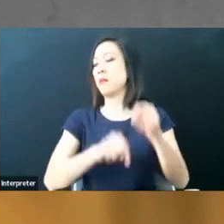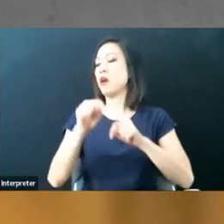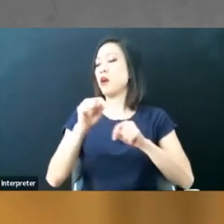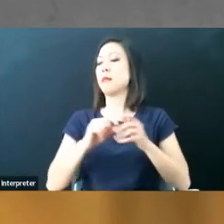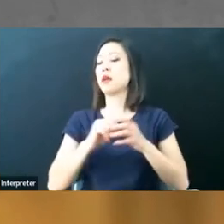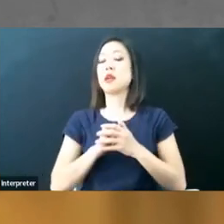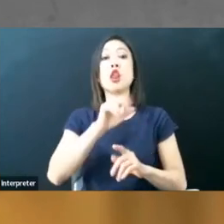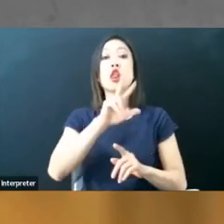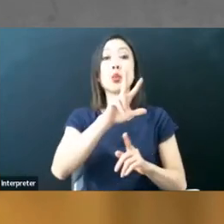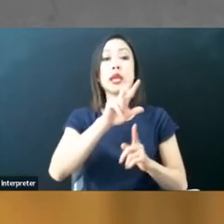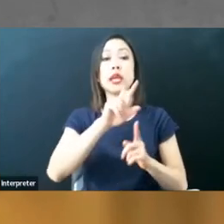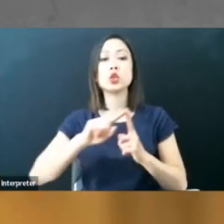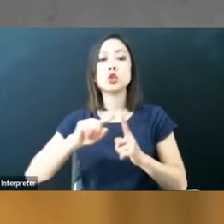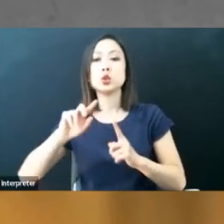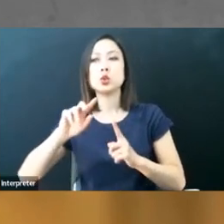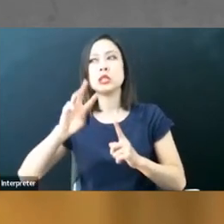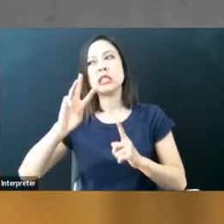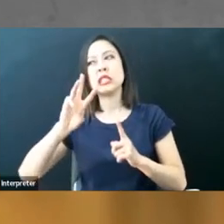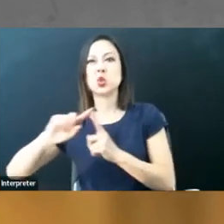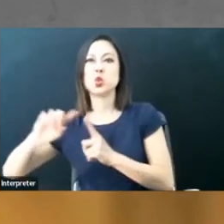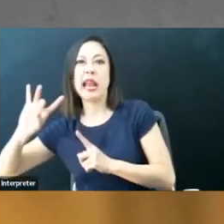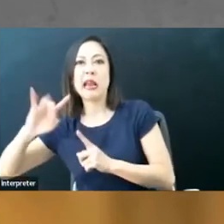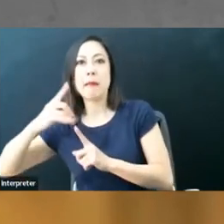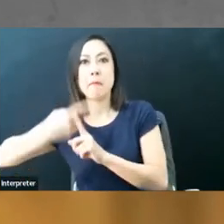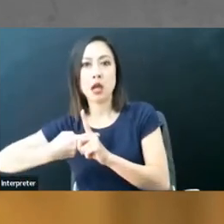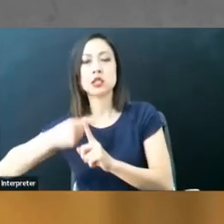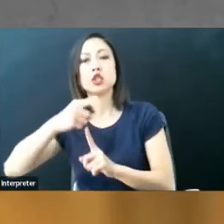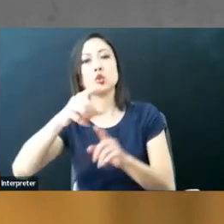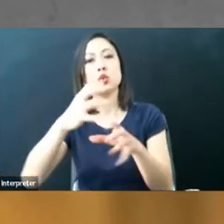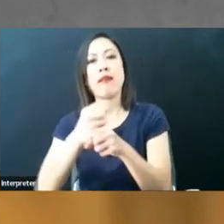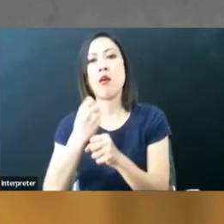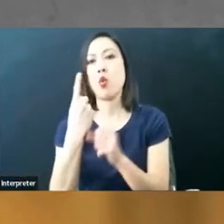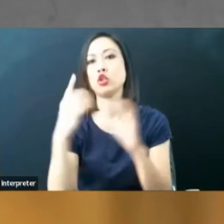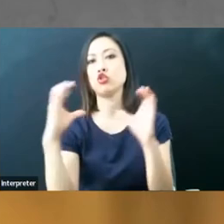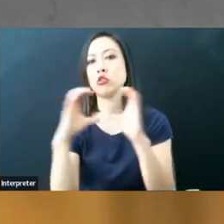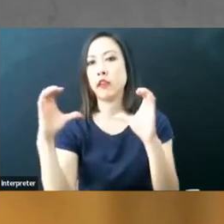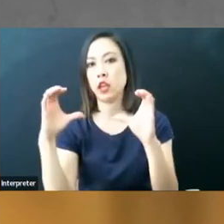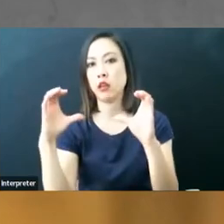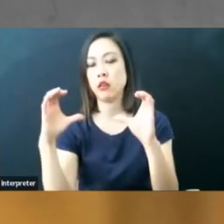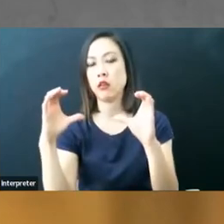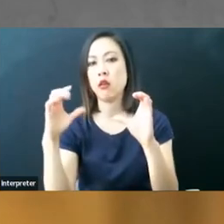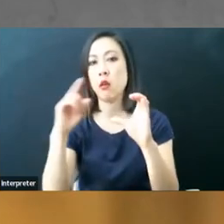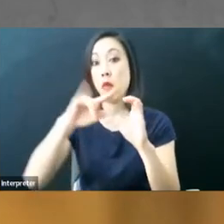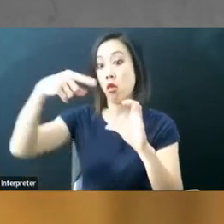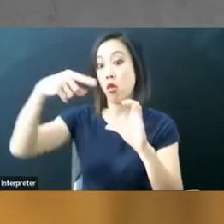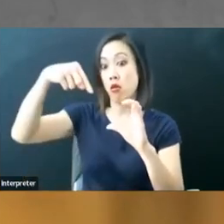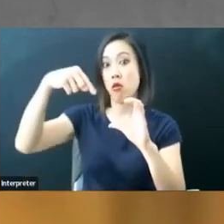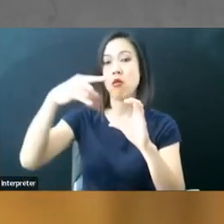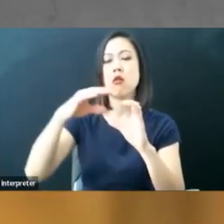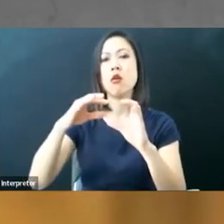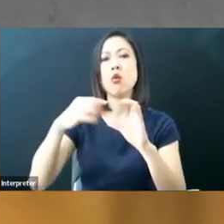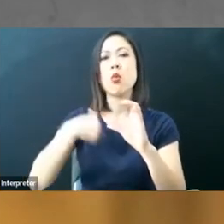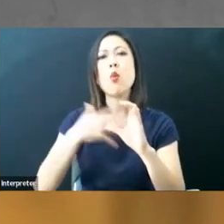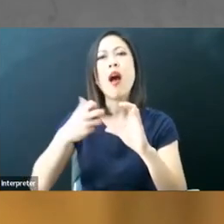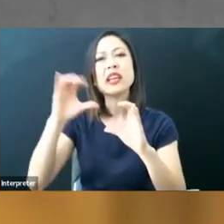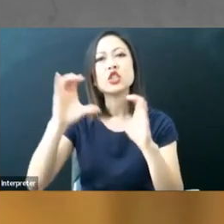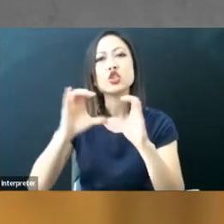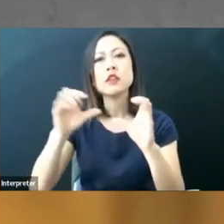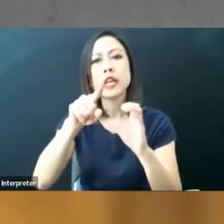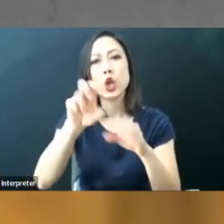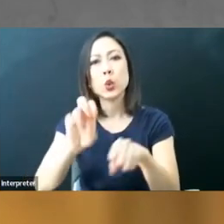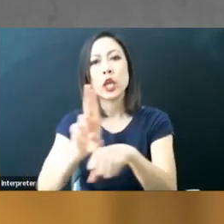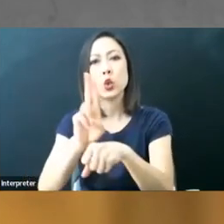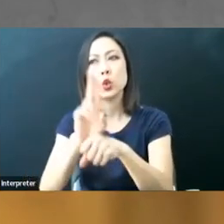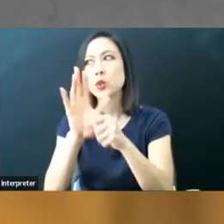3 to 6 to 8 months, you get a certificate in one of these areas. But we want the certificate to be something you can use anywhere. So we built out in the U.S. a consortium of